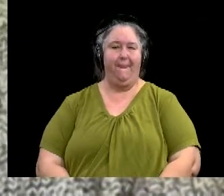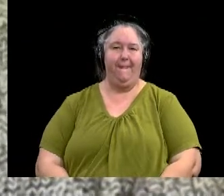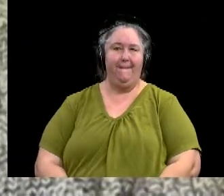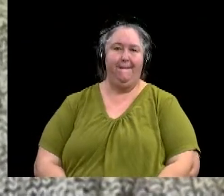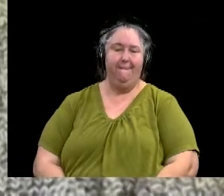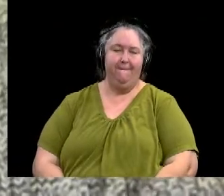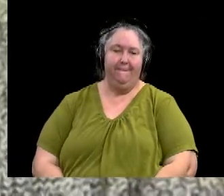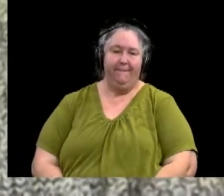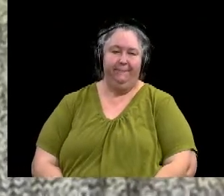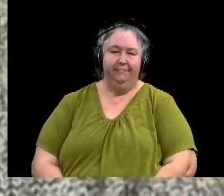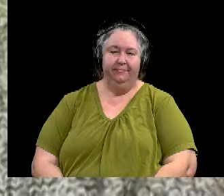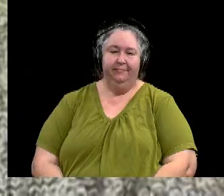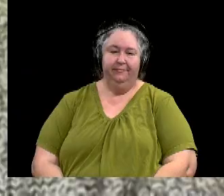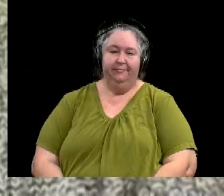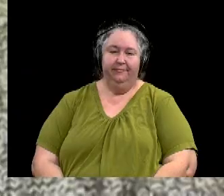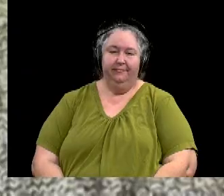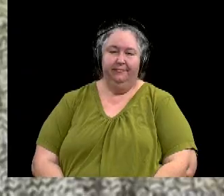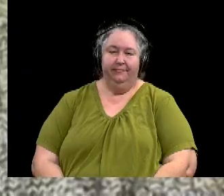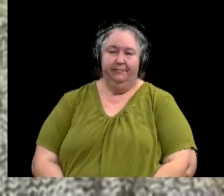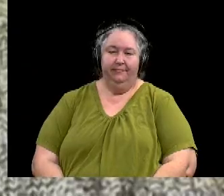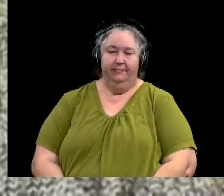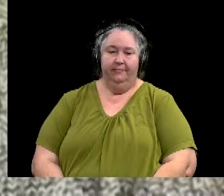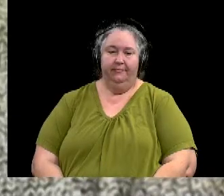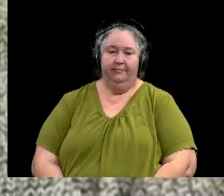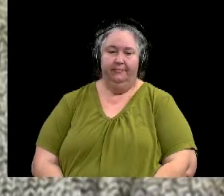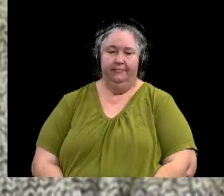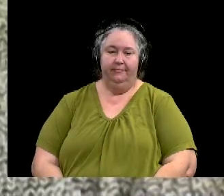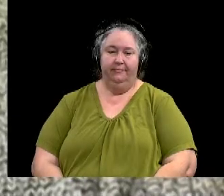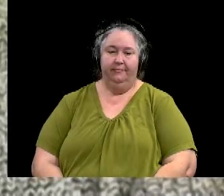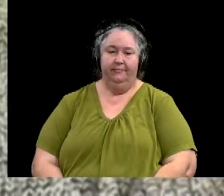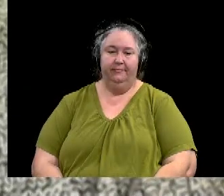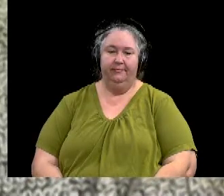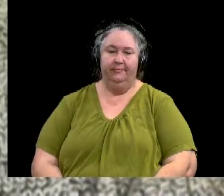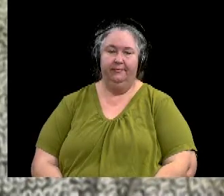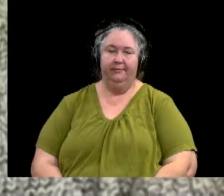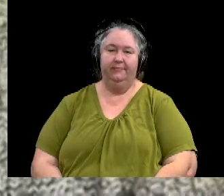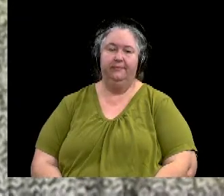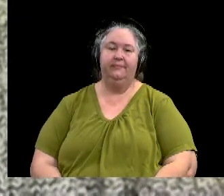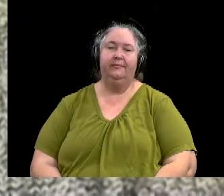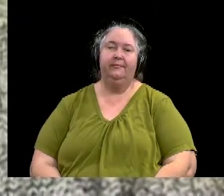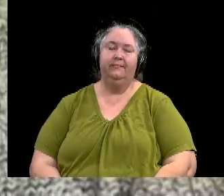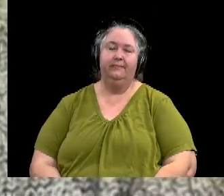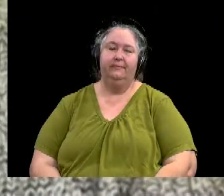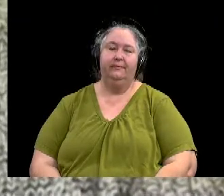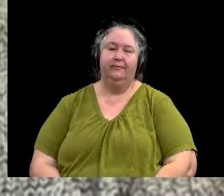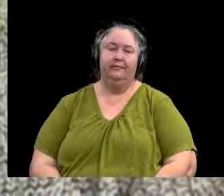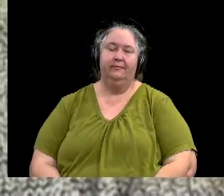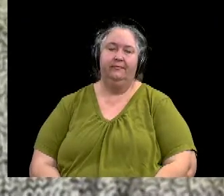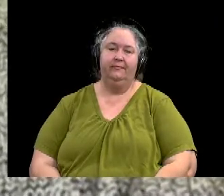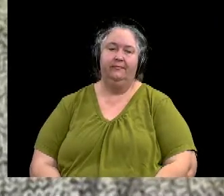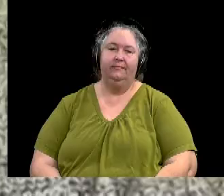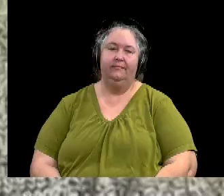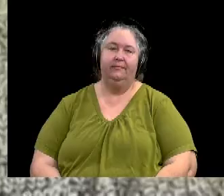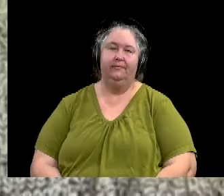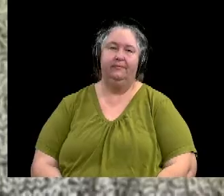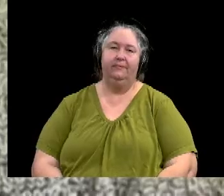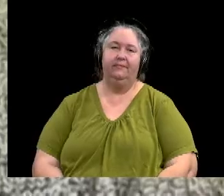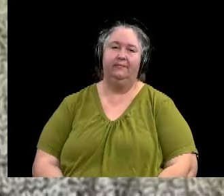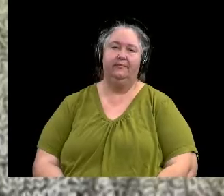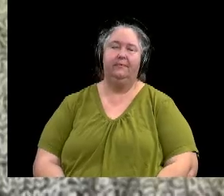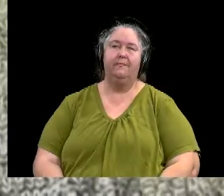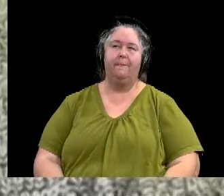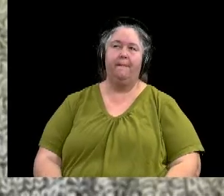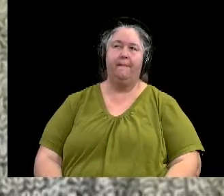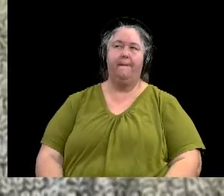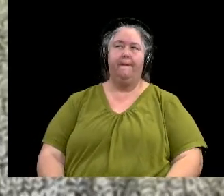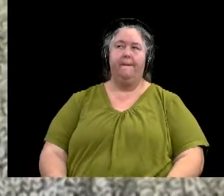de prensa. Esta grabación completa en español reemplazará el sonido del inglés en el video, y una versión en español de toda